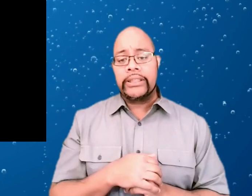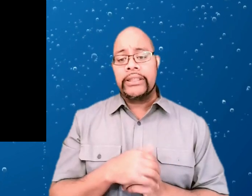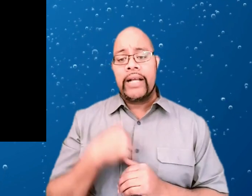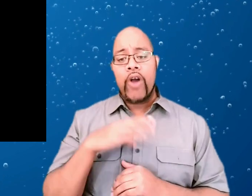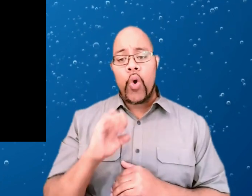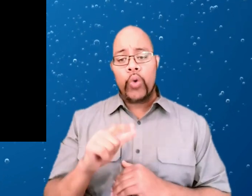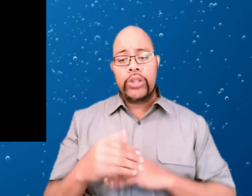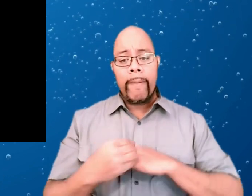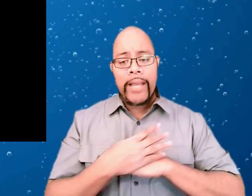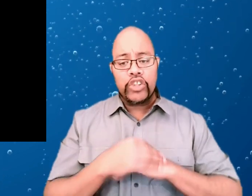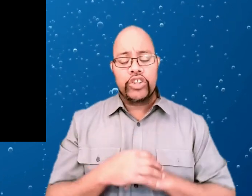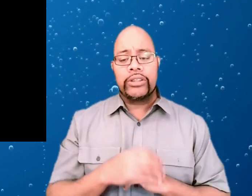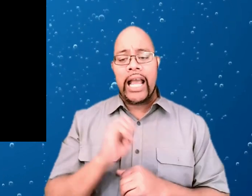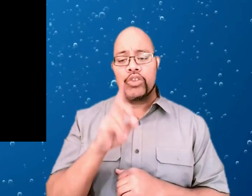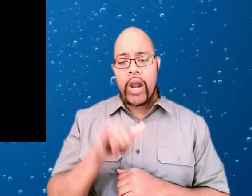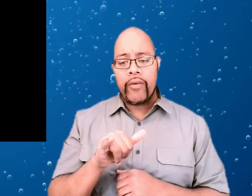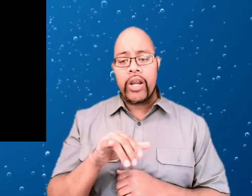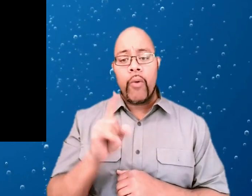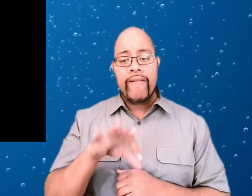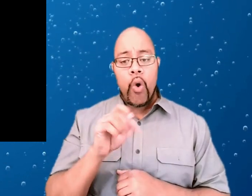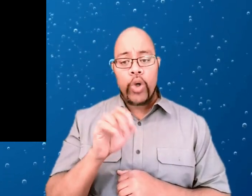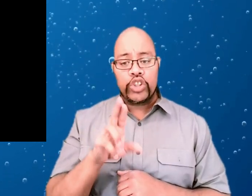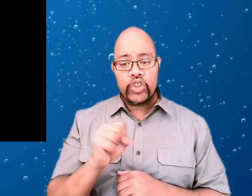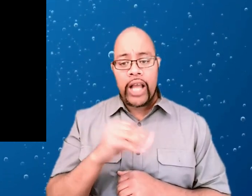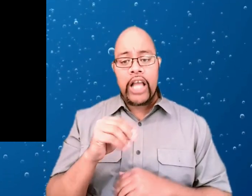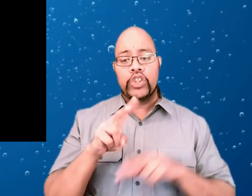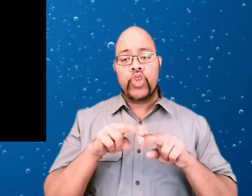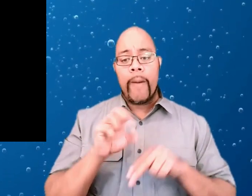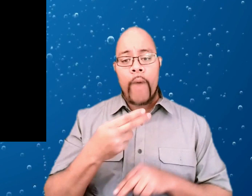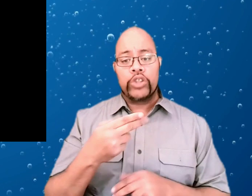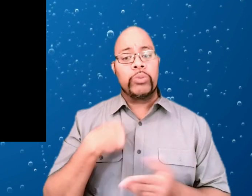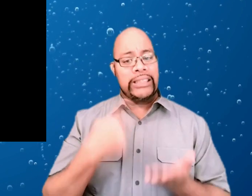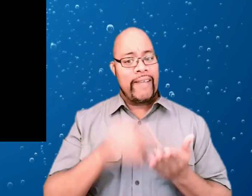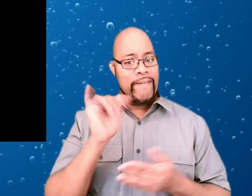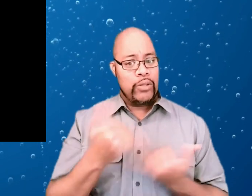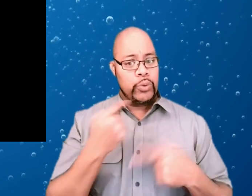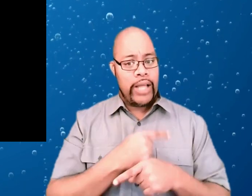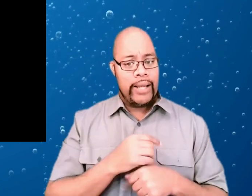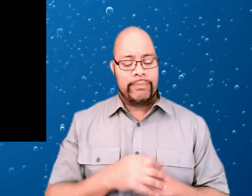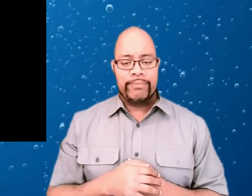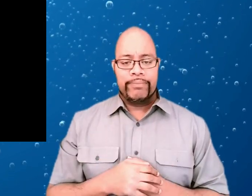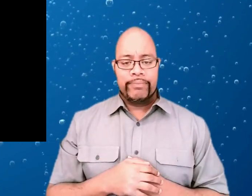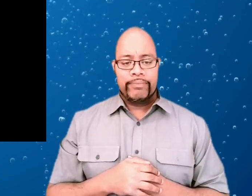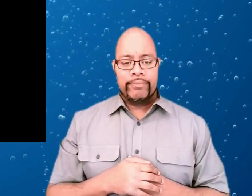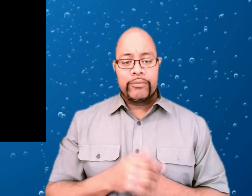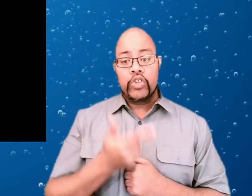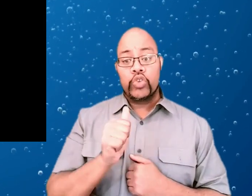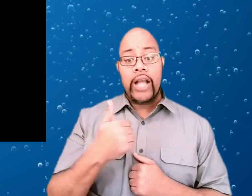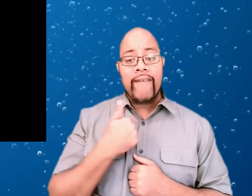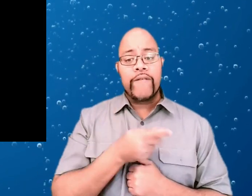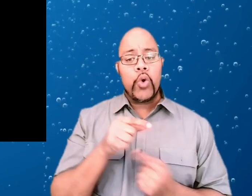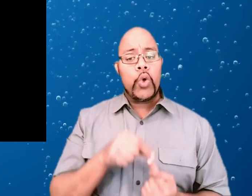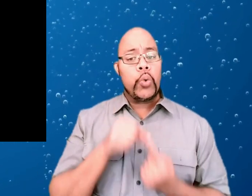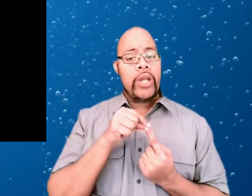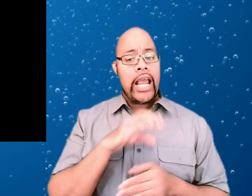forest, coastal beaches, estuaries, oyster reefs, and the salt marsh, which is what we'll be talking about today. Georgia has